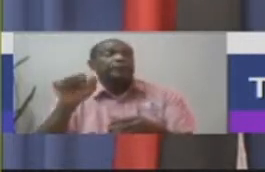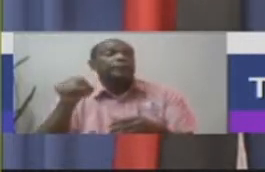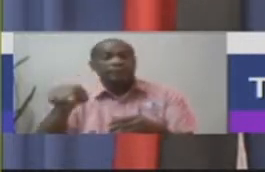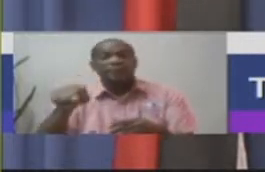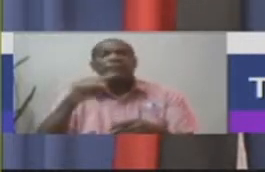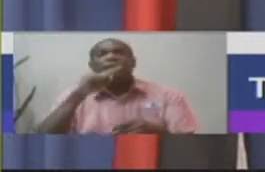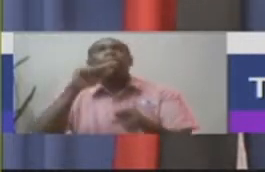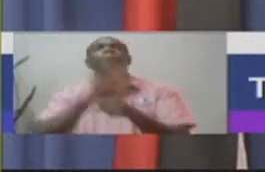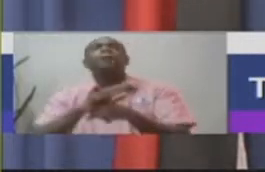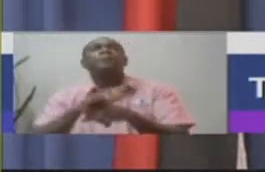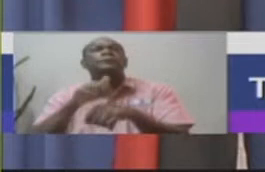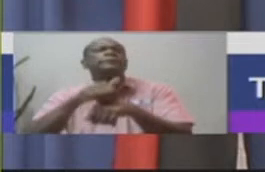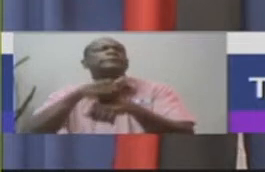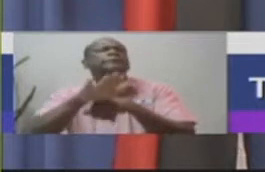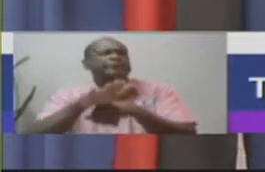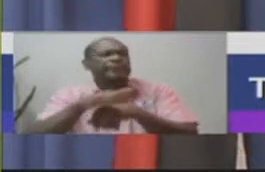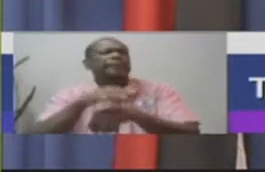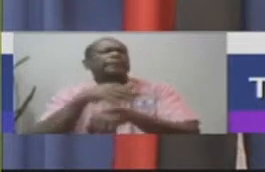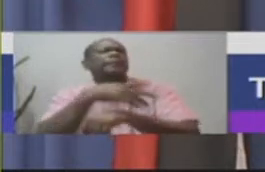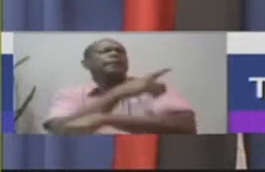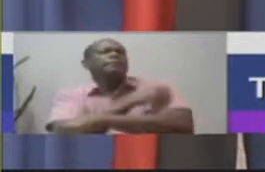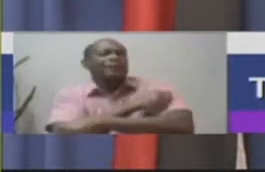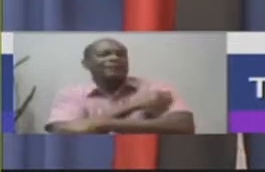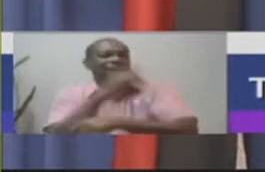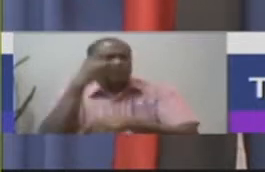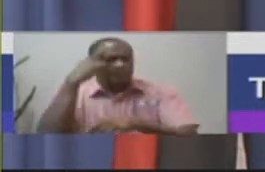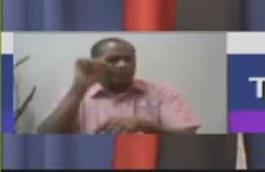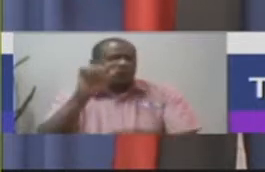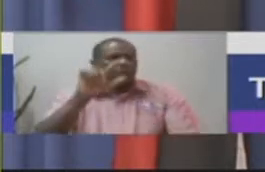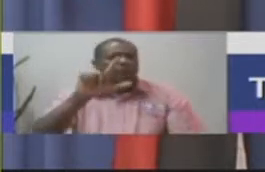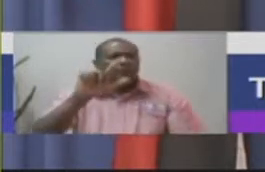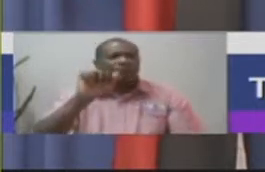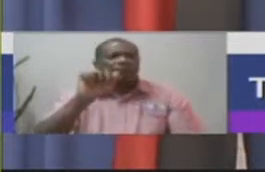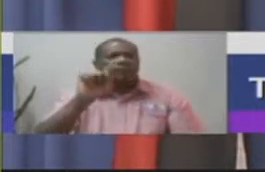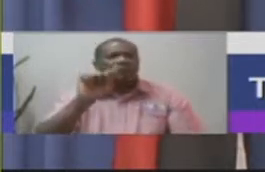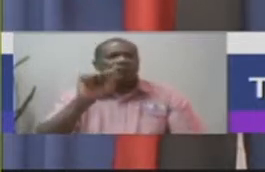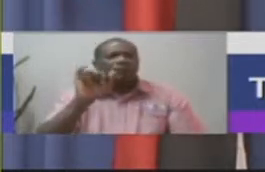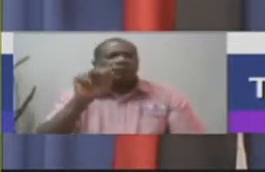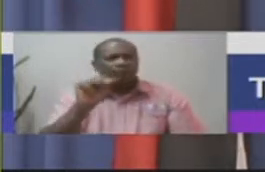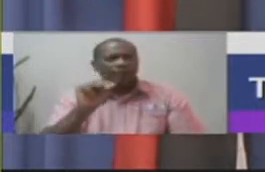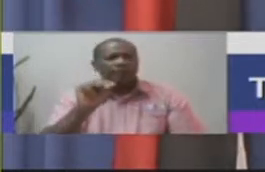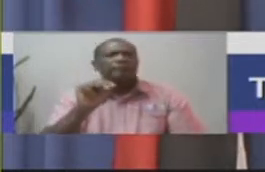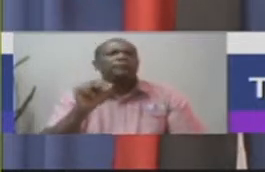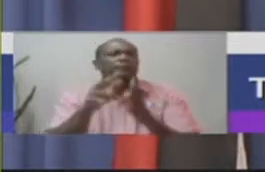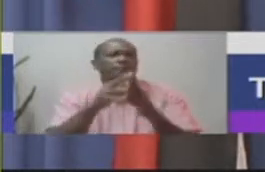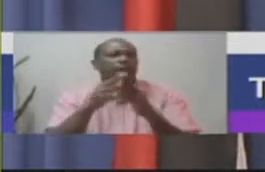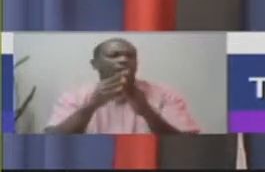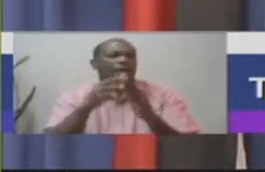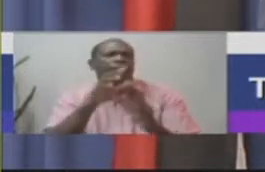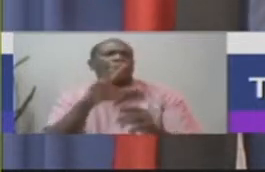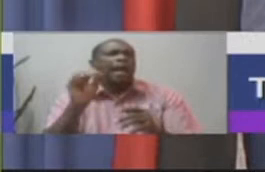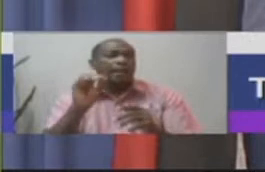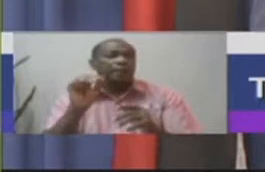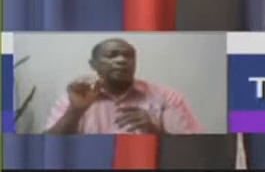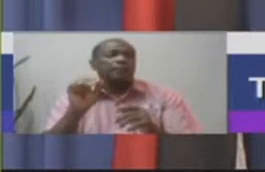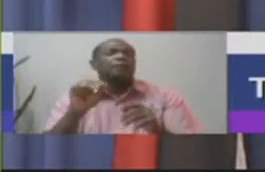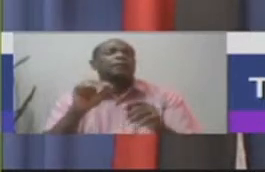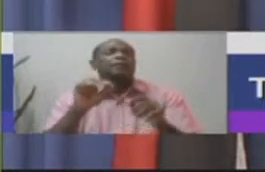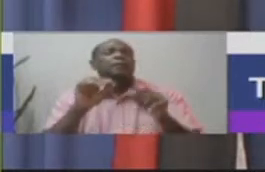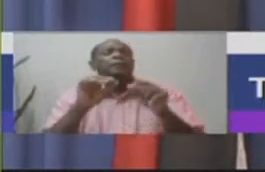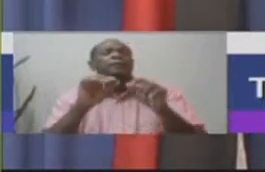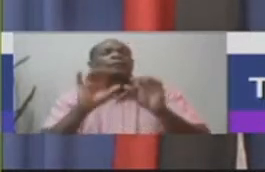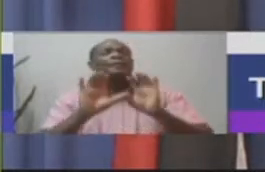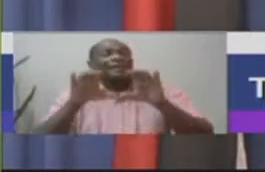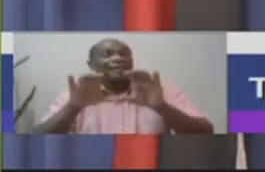to Latin America and the Caribbean. We are at the stage now where we are confident that the Caribbean has been separated from